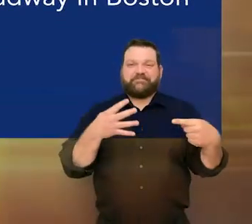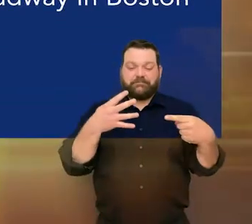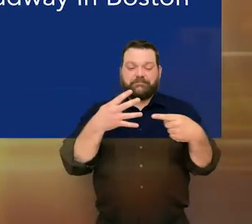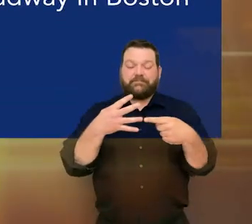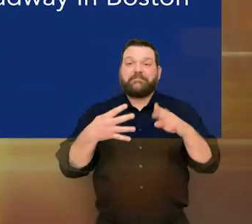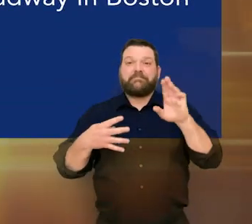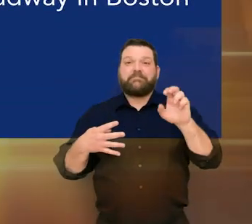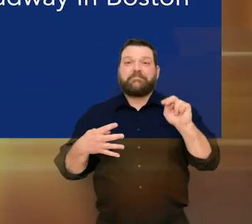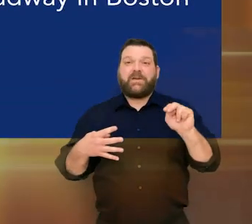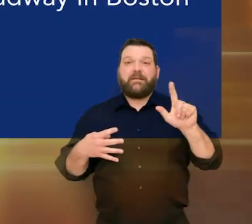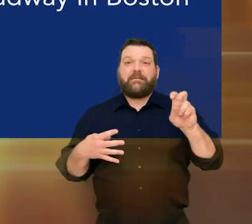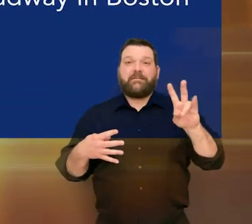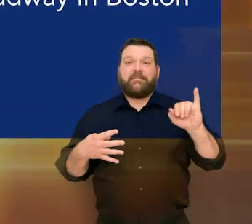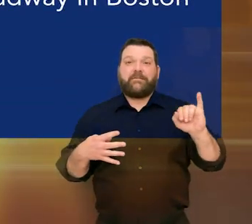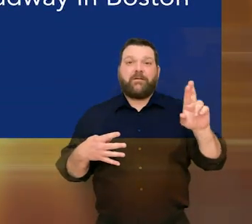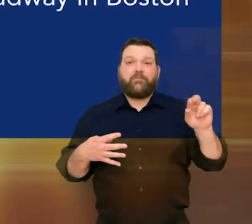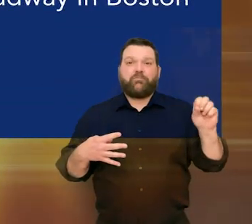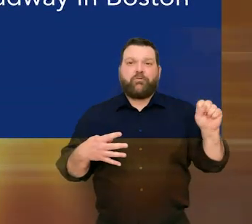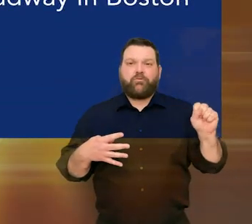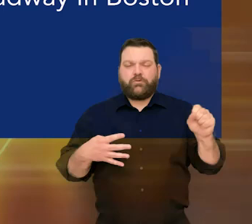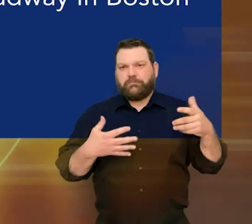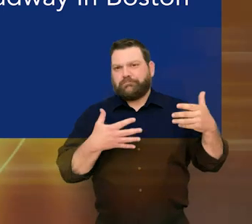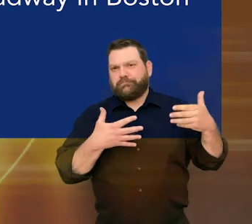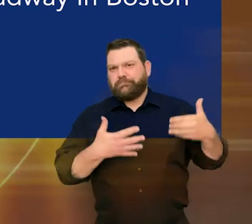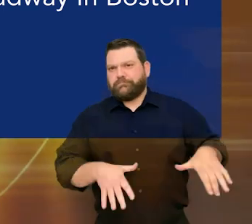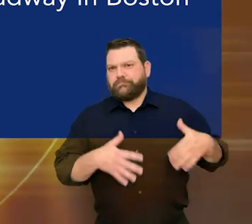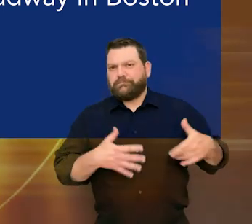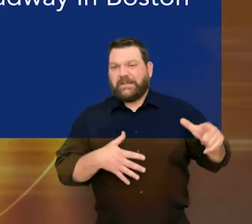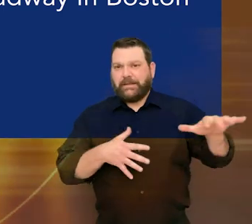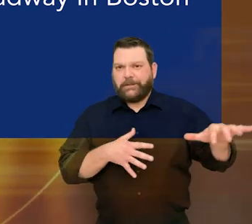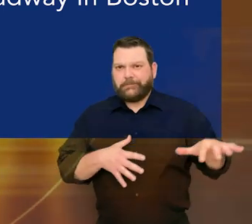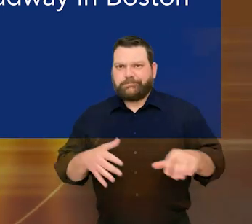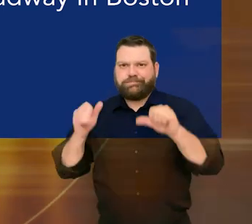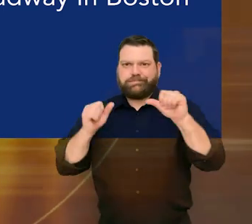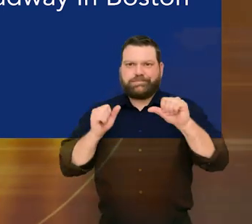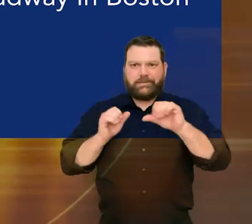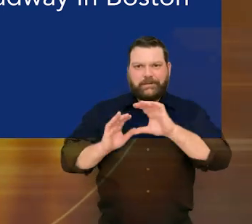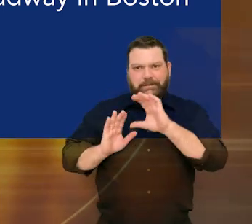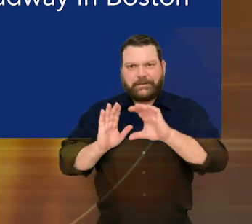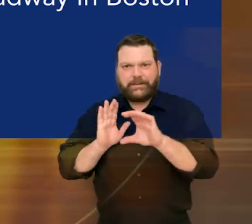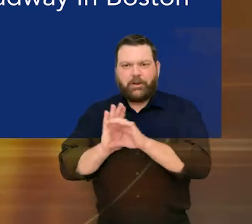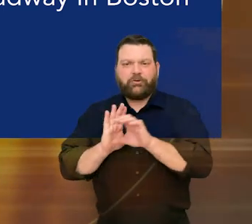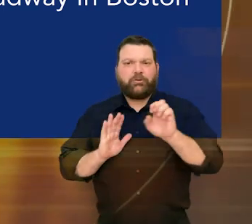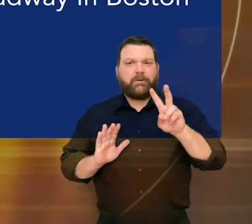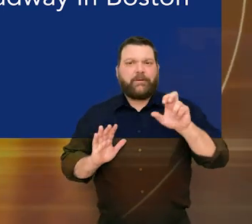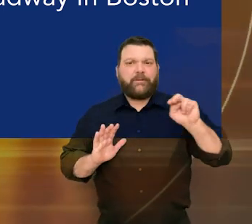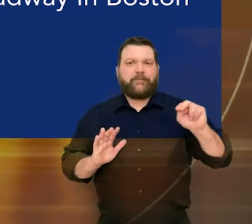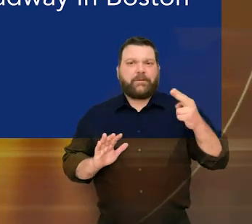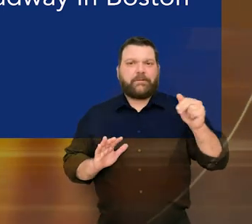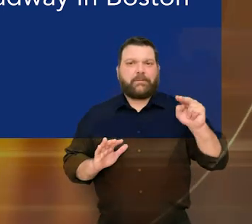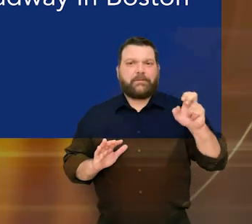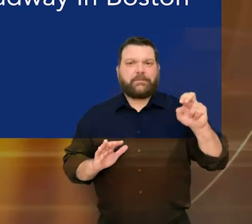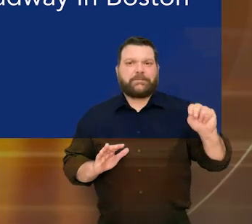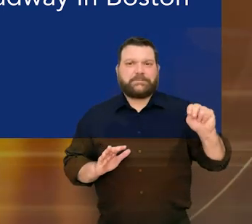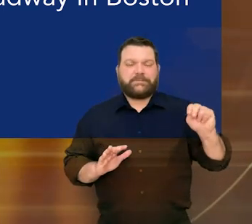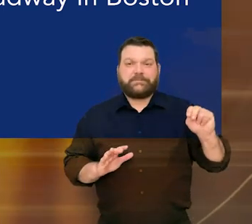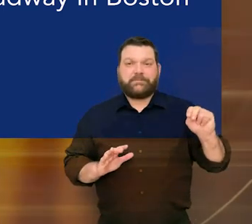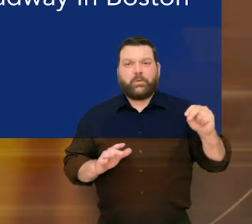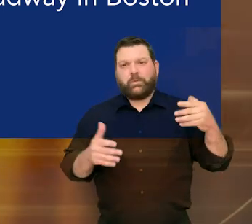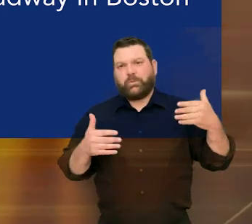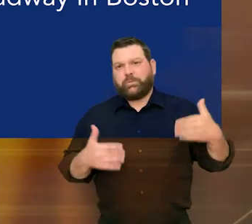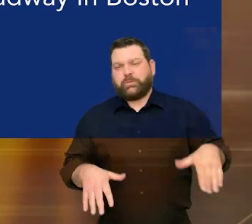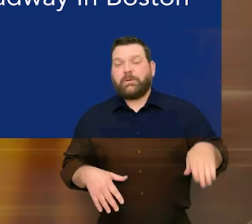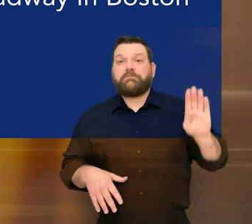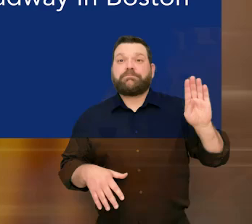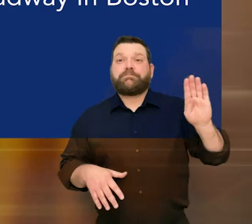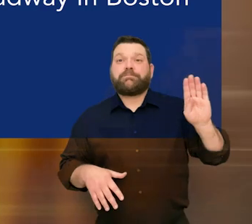The outstanding musical performance goes to Ben Levi Ross for his soulful interpretation of the angst-ridden title